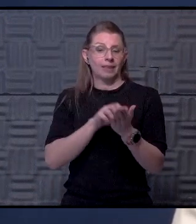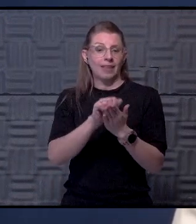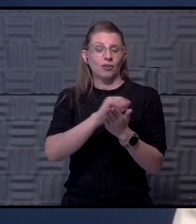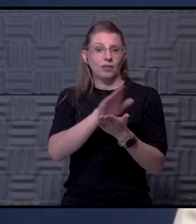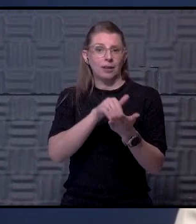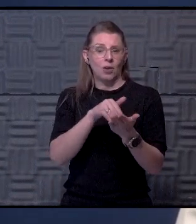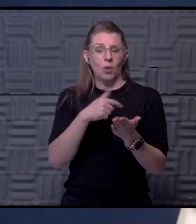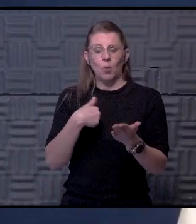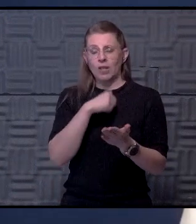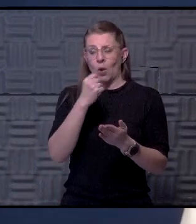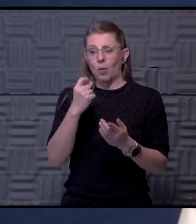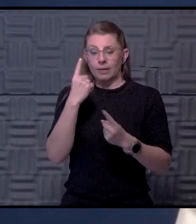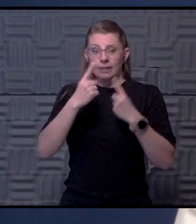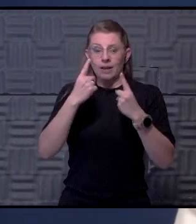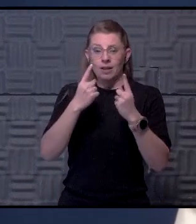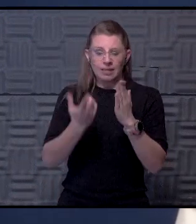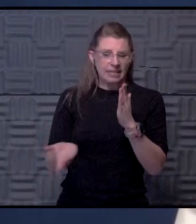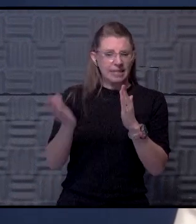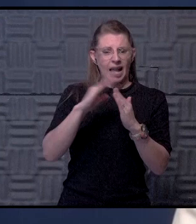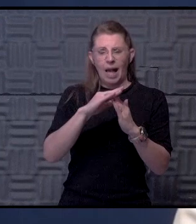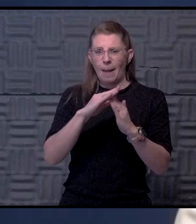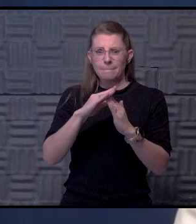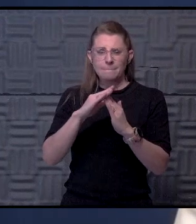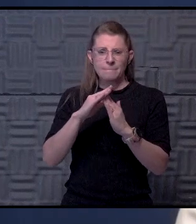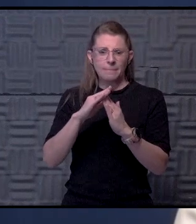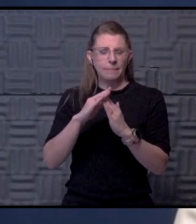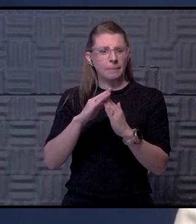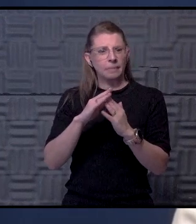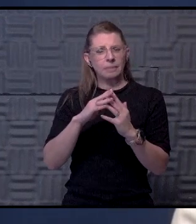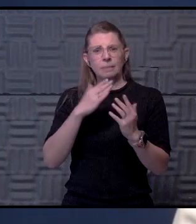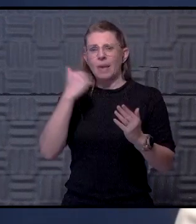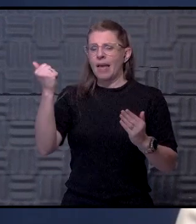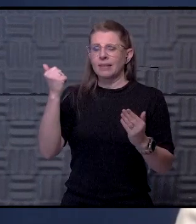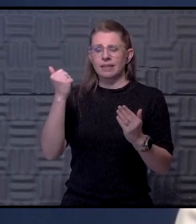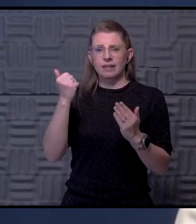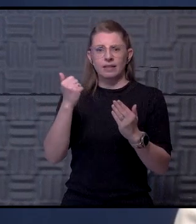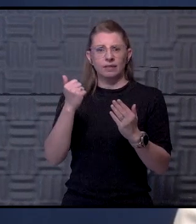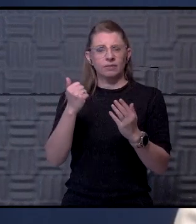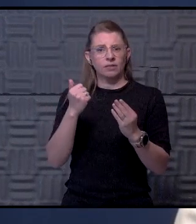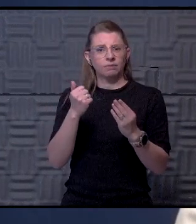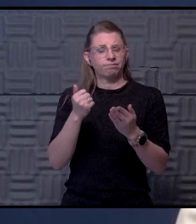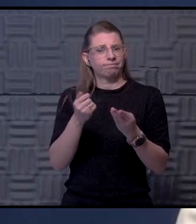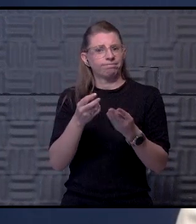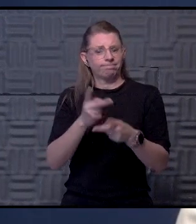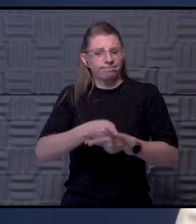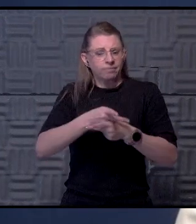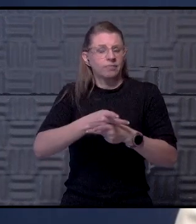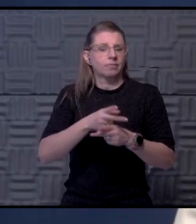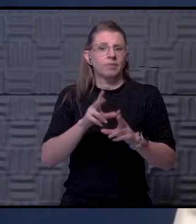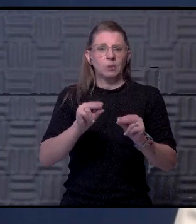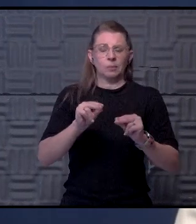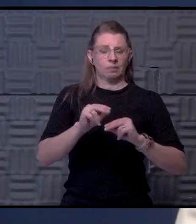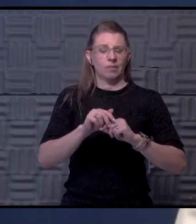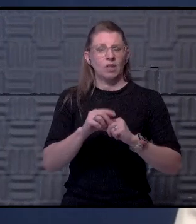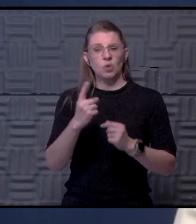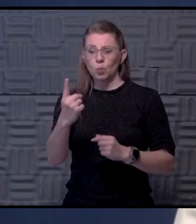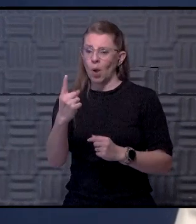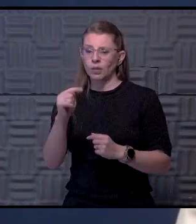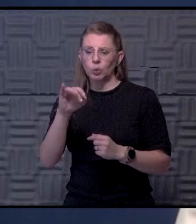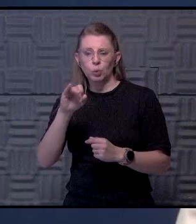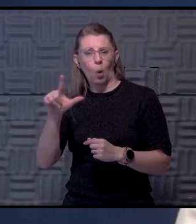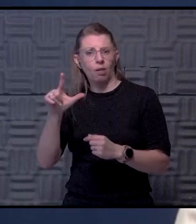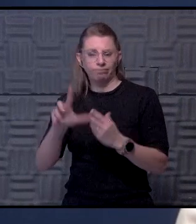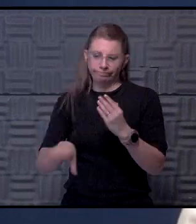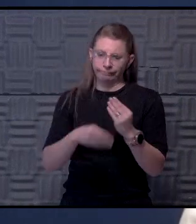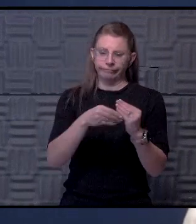this as the ultimate hammer. This is just one of many, many tools to really develop that individualized plan. And we're